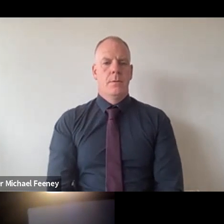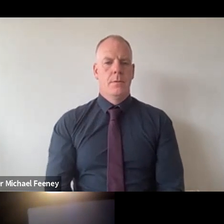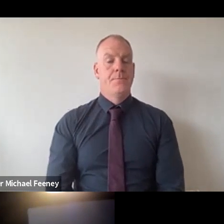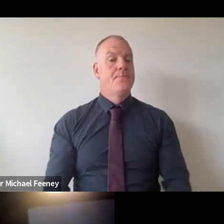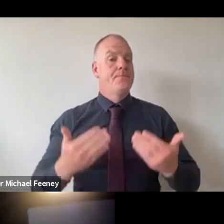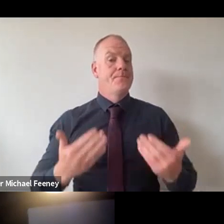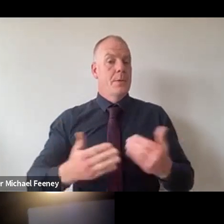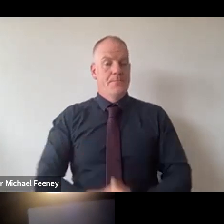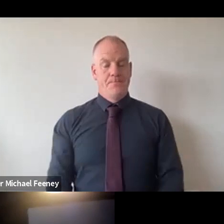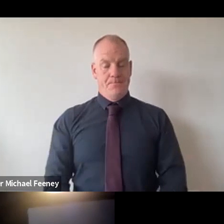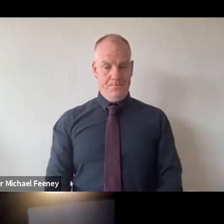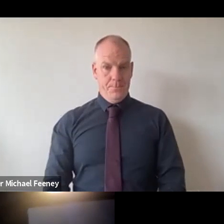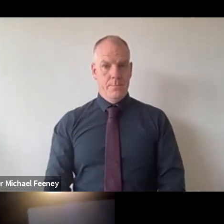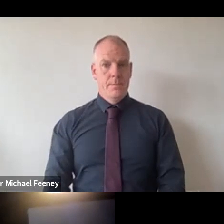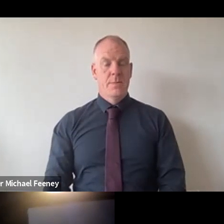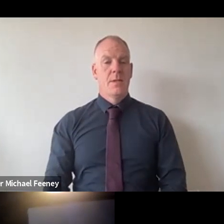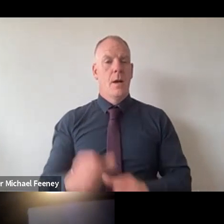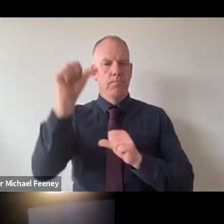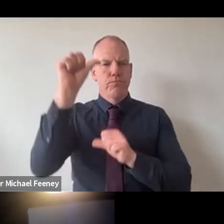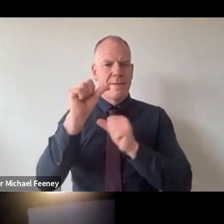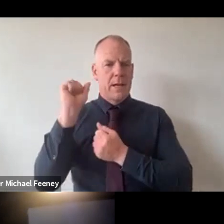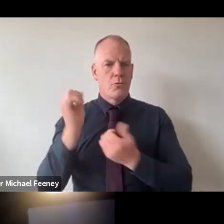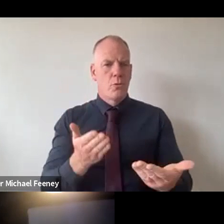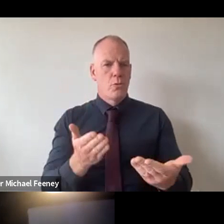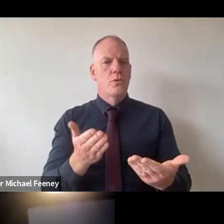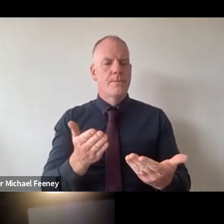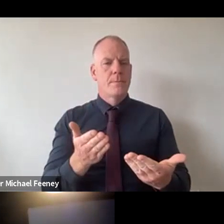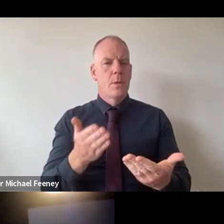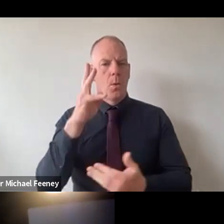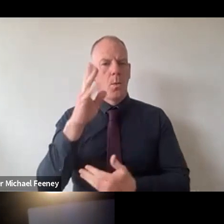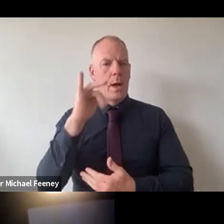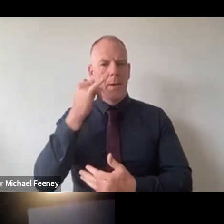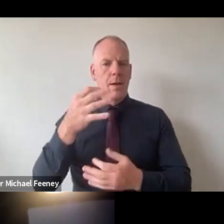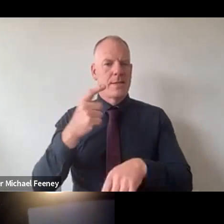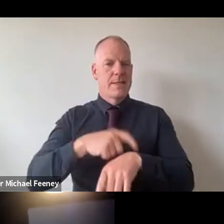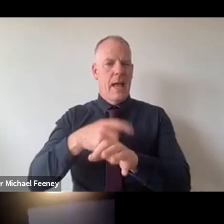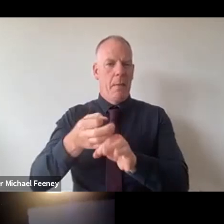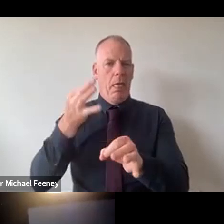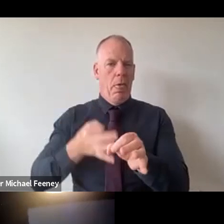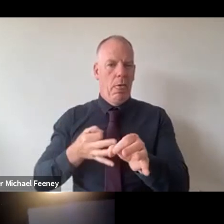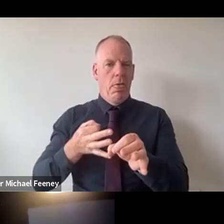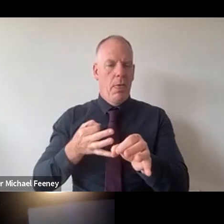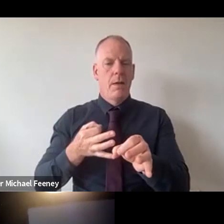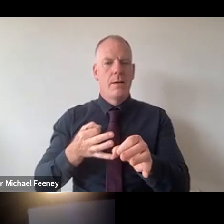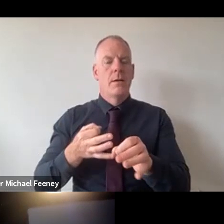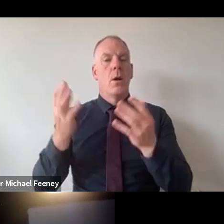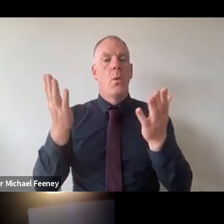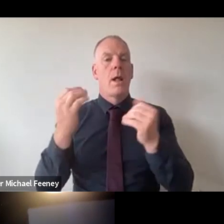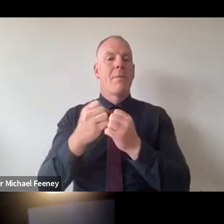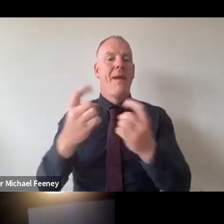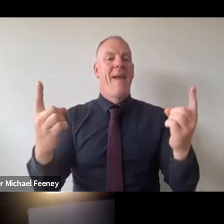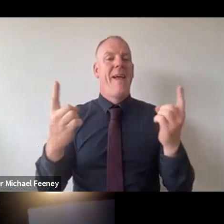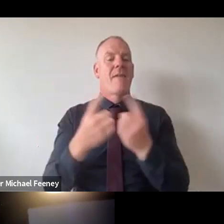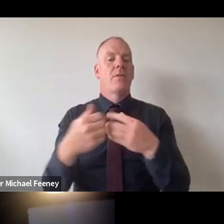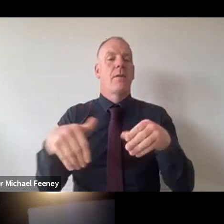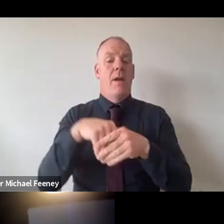Okay, so I'm going to do a very brief introduction, given that we are behind time, and I just want to welcome everybody to this